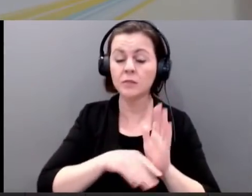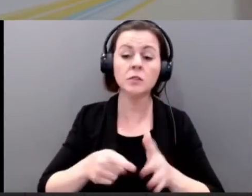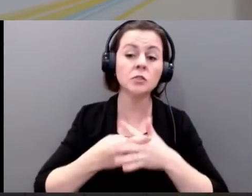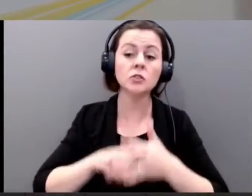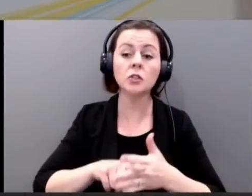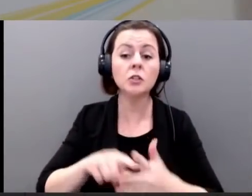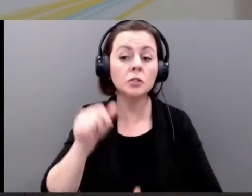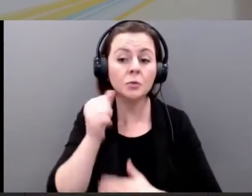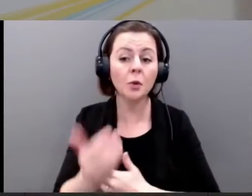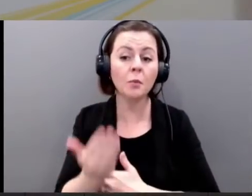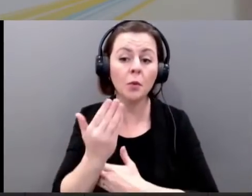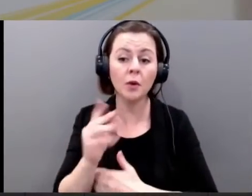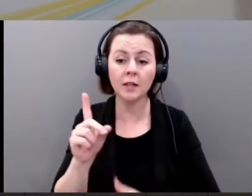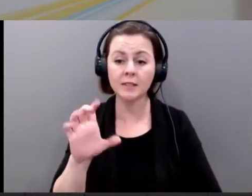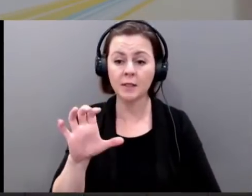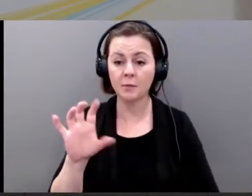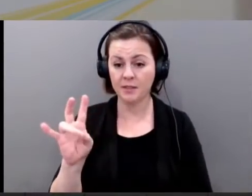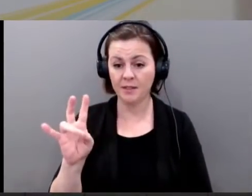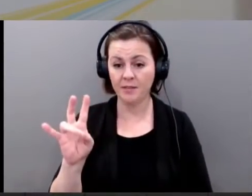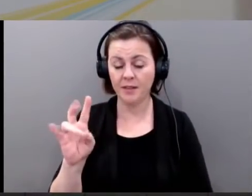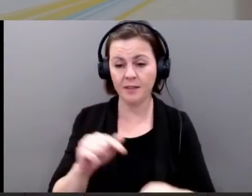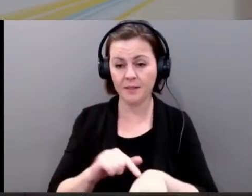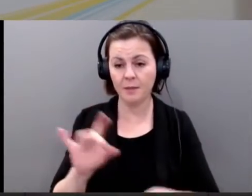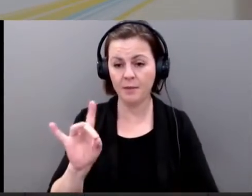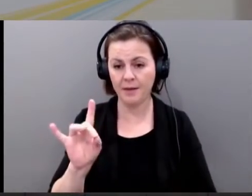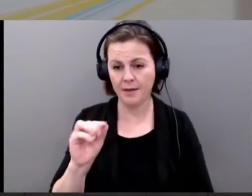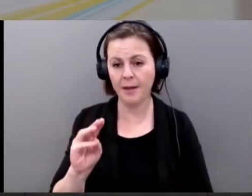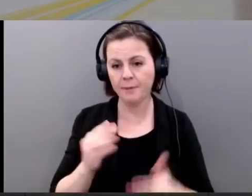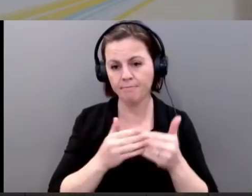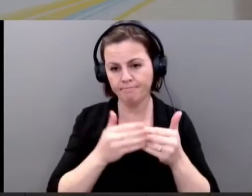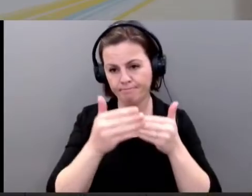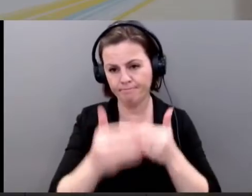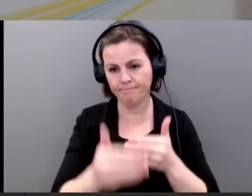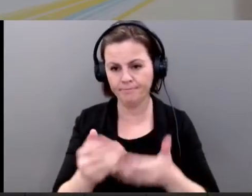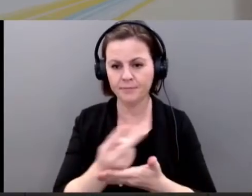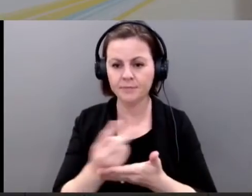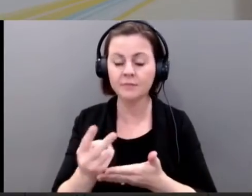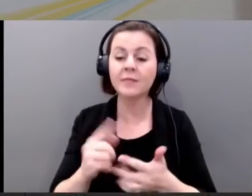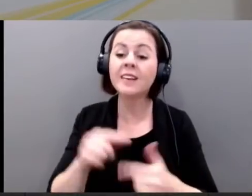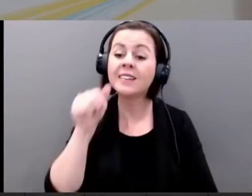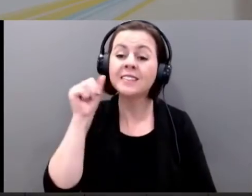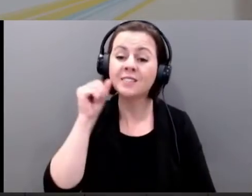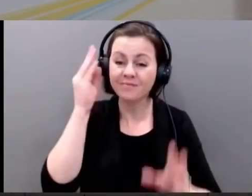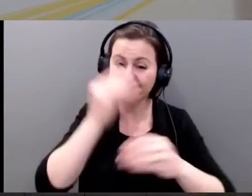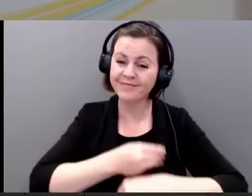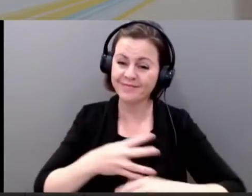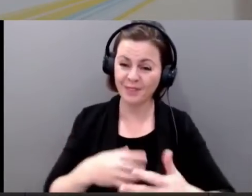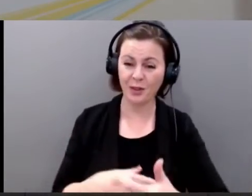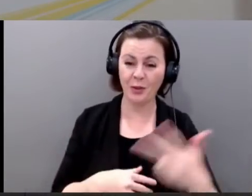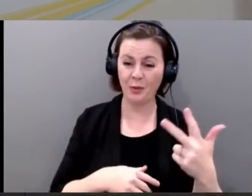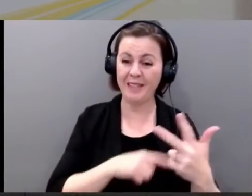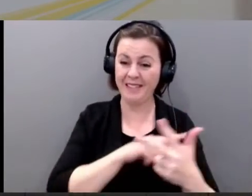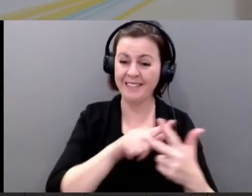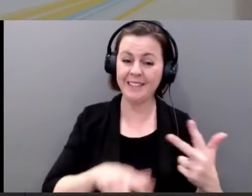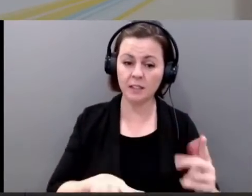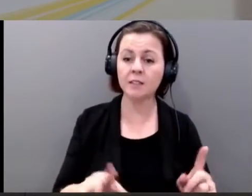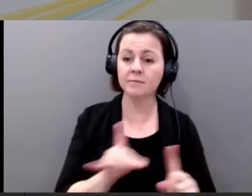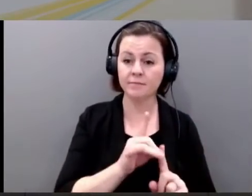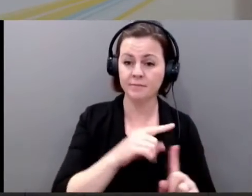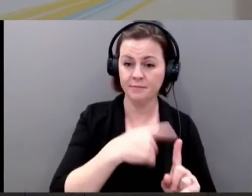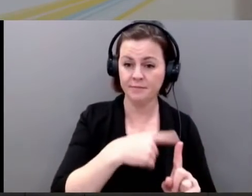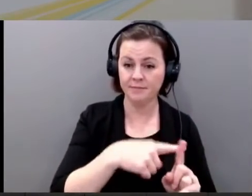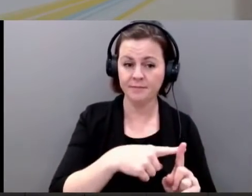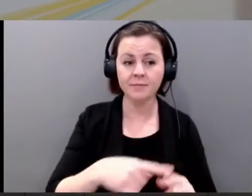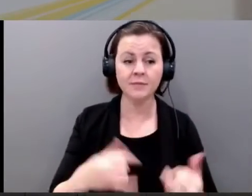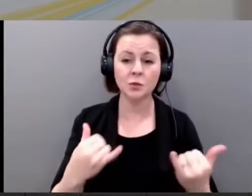7th at 8 a.m. Yesterday, I reported a cluster of 3 new cases of COVID-19. Today, I'm announcing 4 new